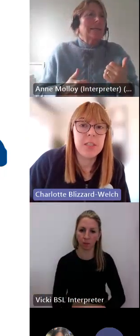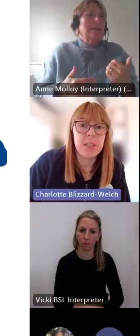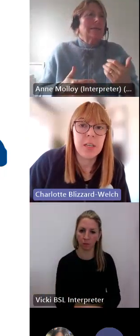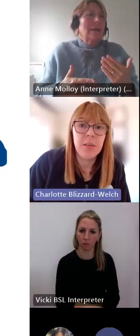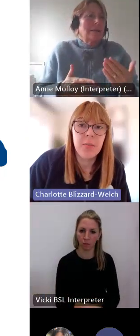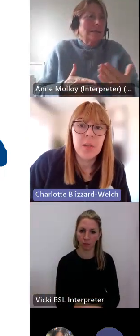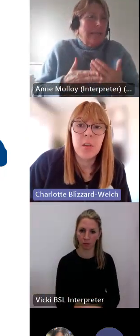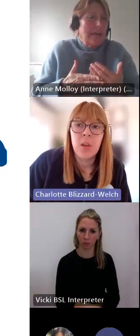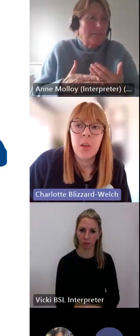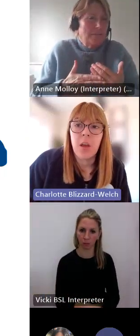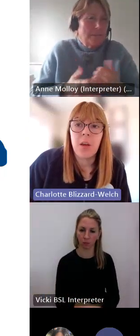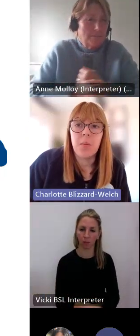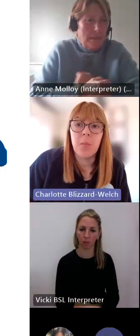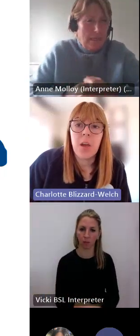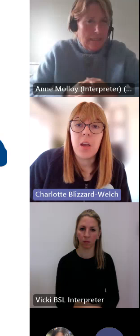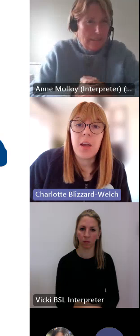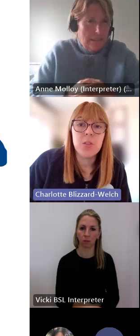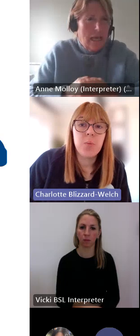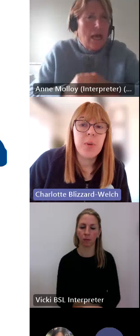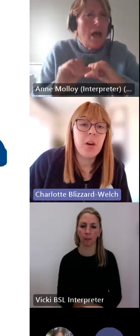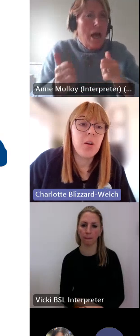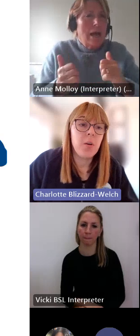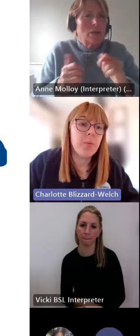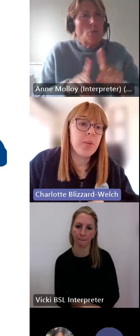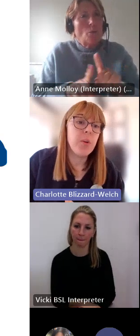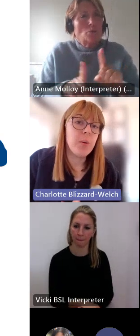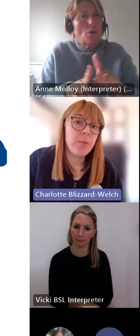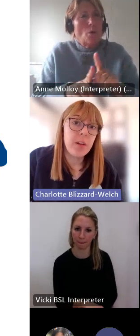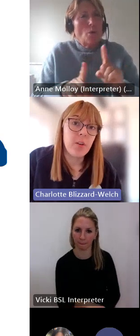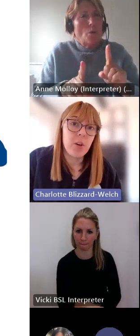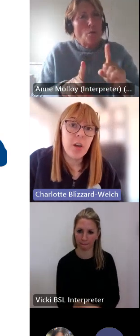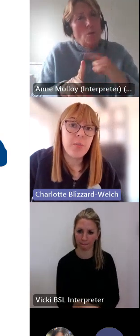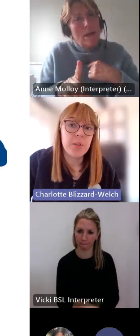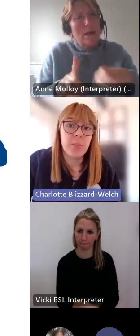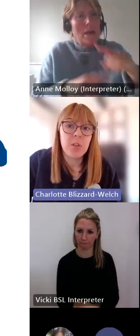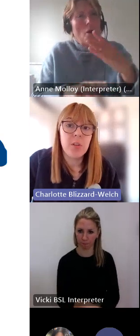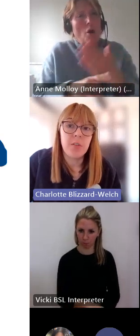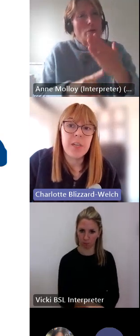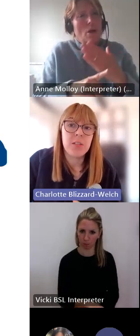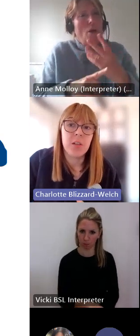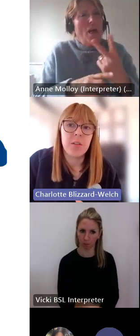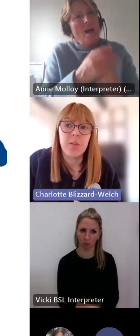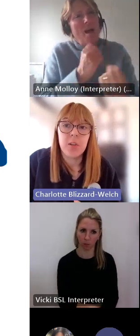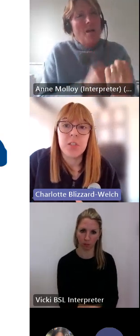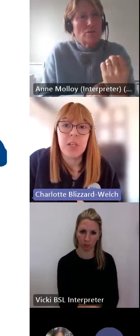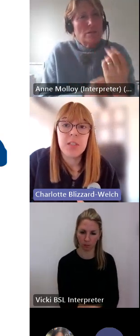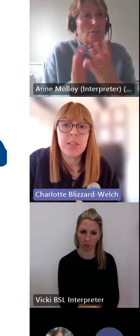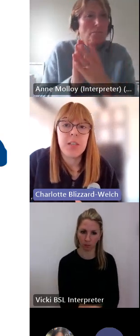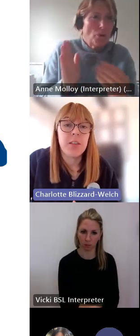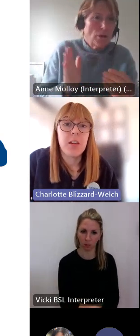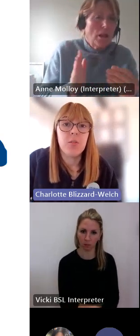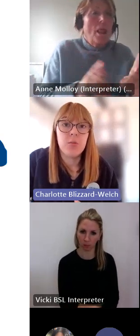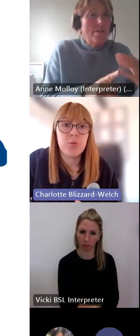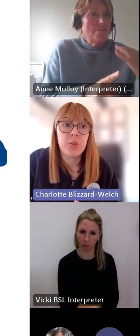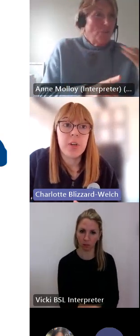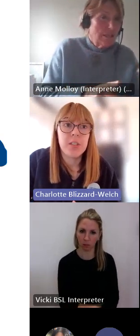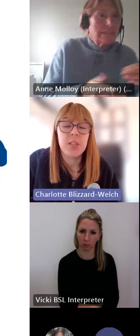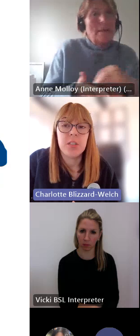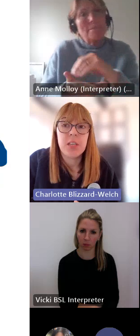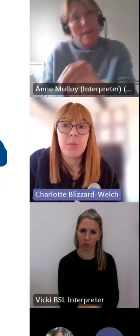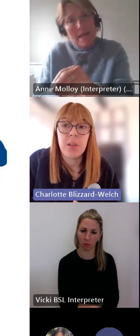issues holistically. And we operate on a hybrid model of paid staff and volunteers, and they are